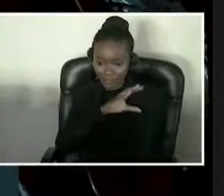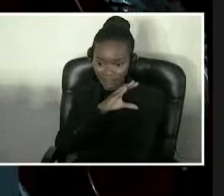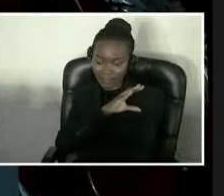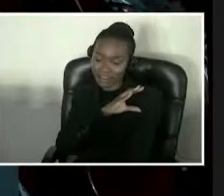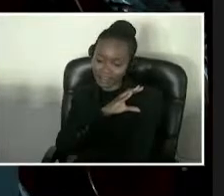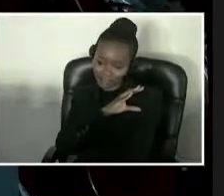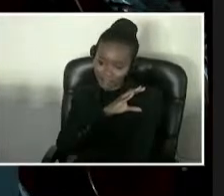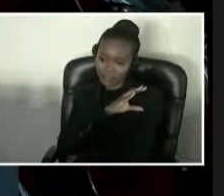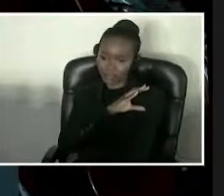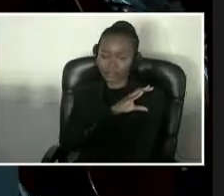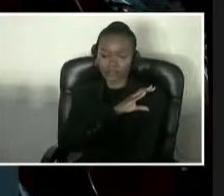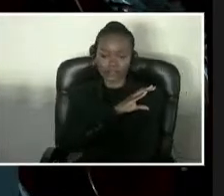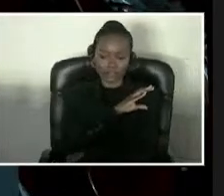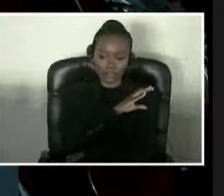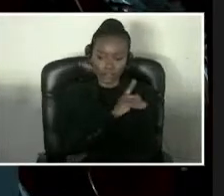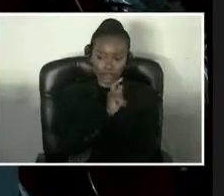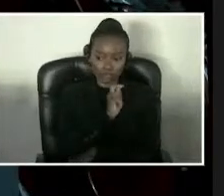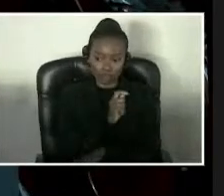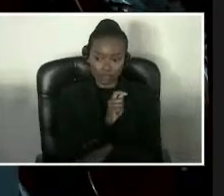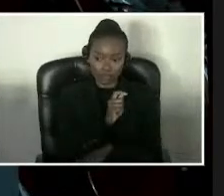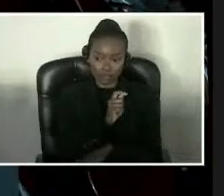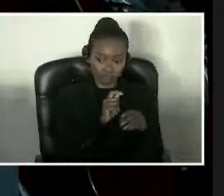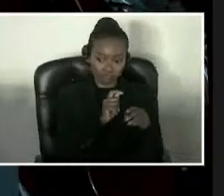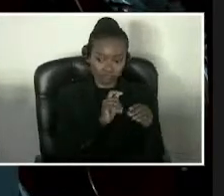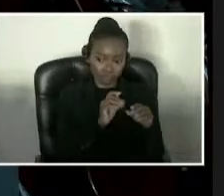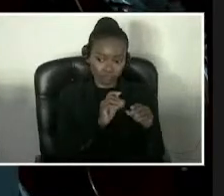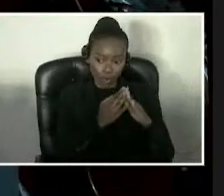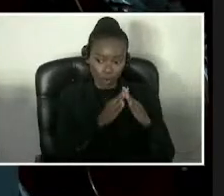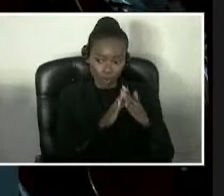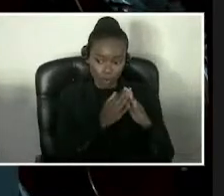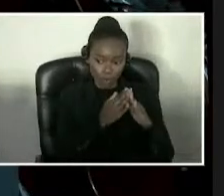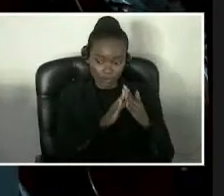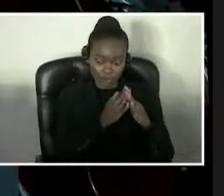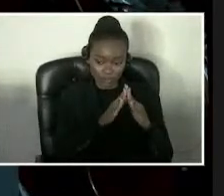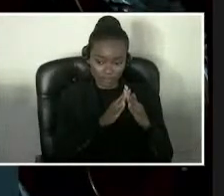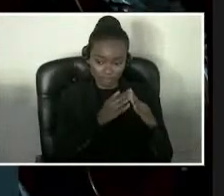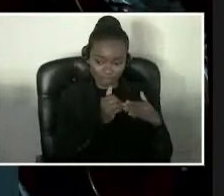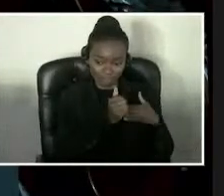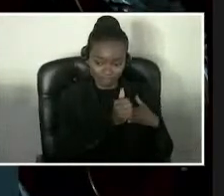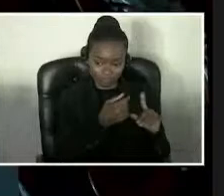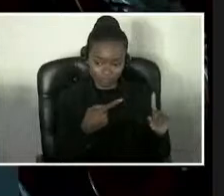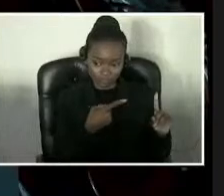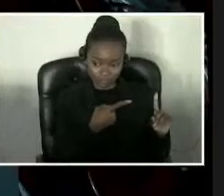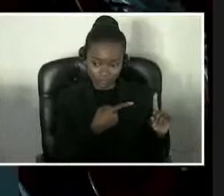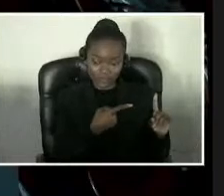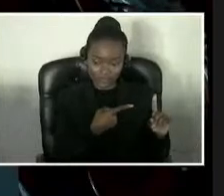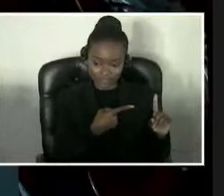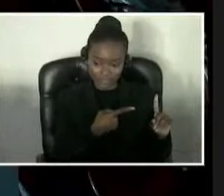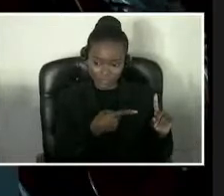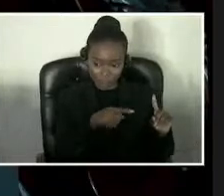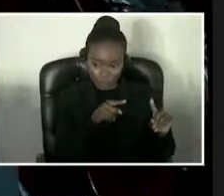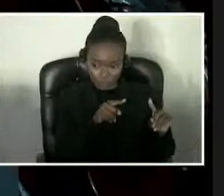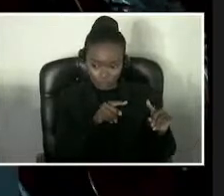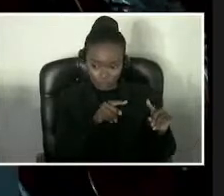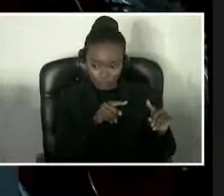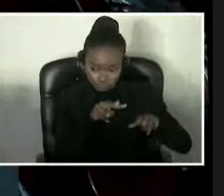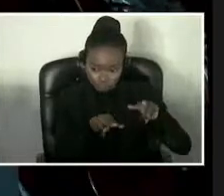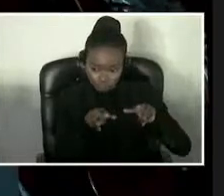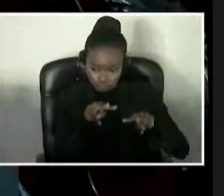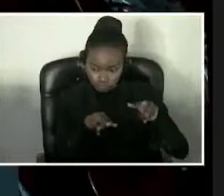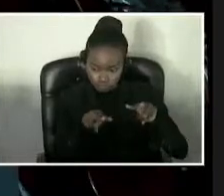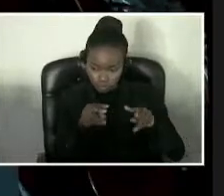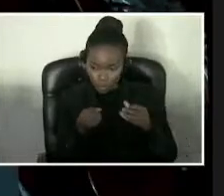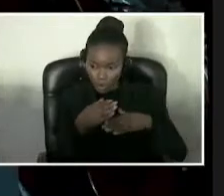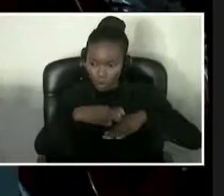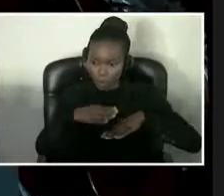to community-led monitoring group receiver who surveyed more than 153 clinics there is